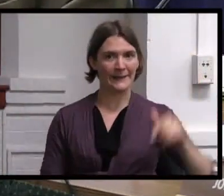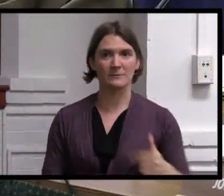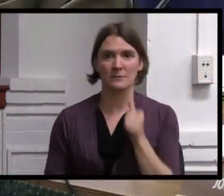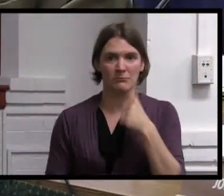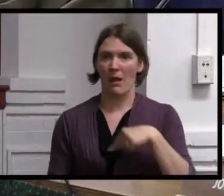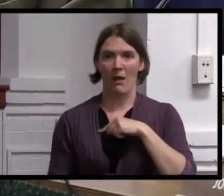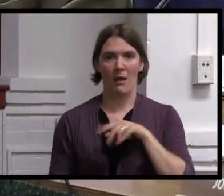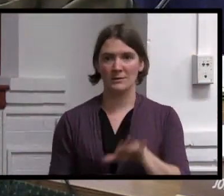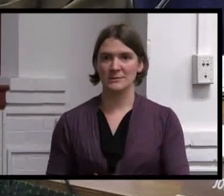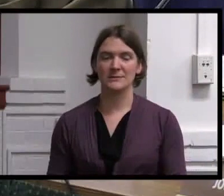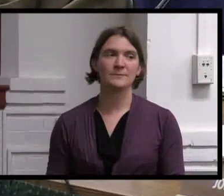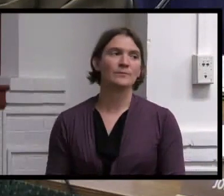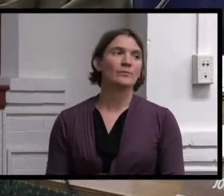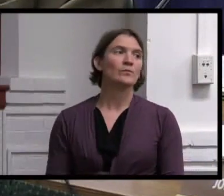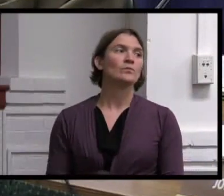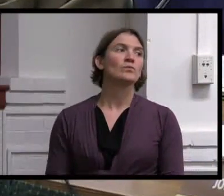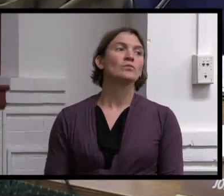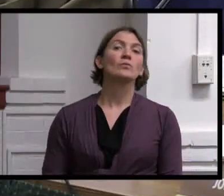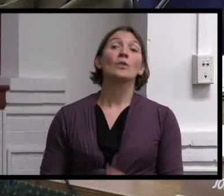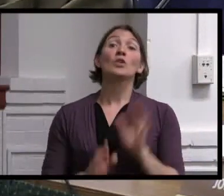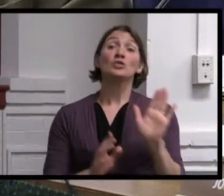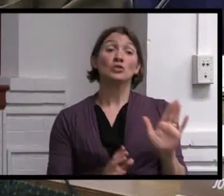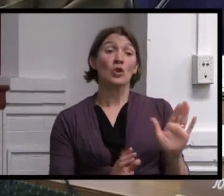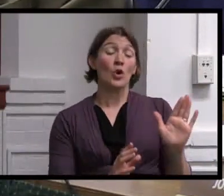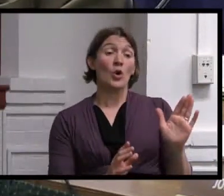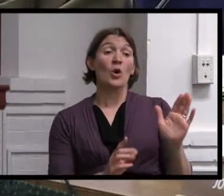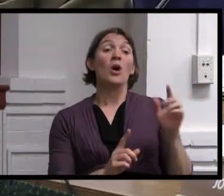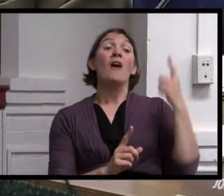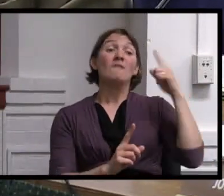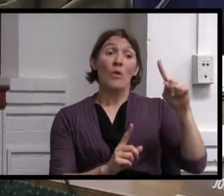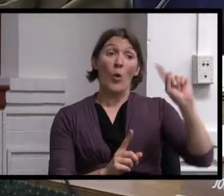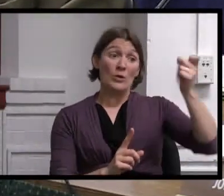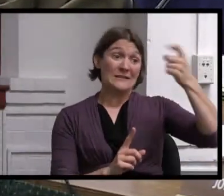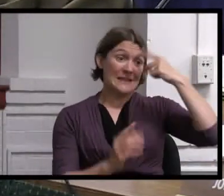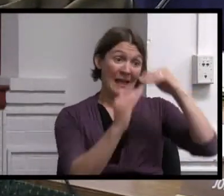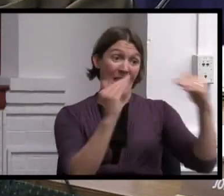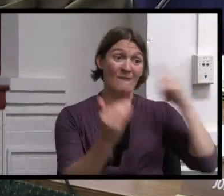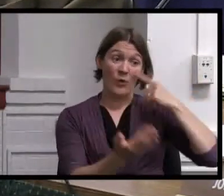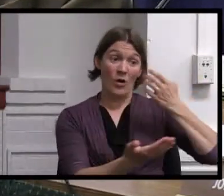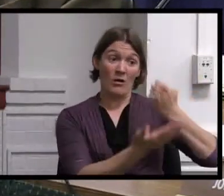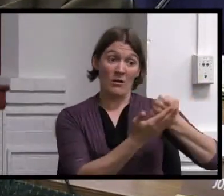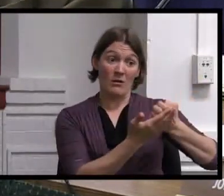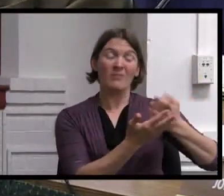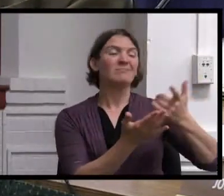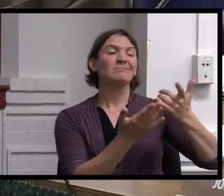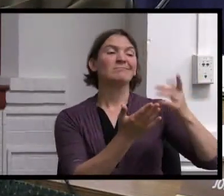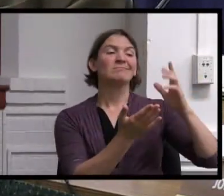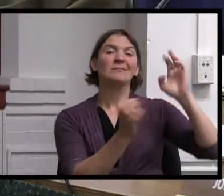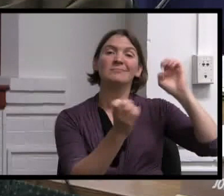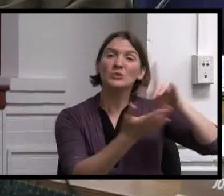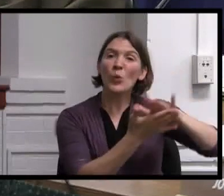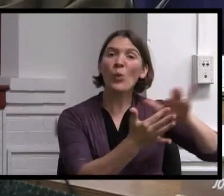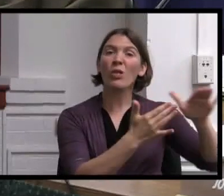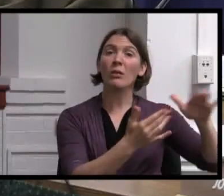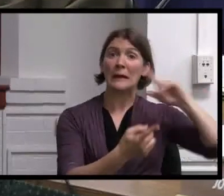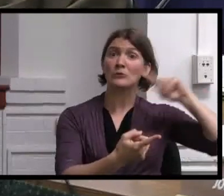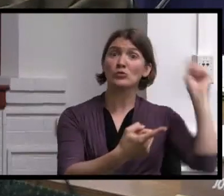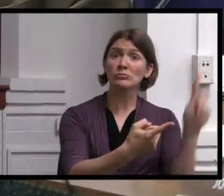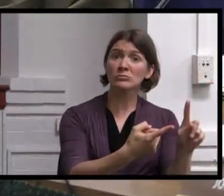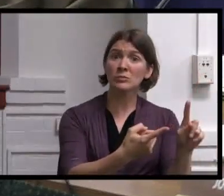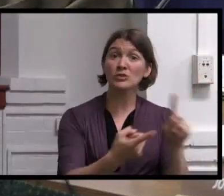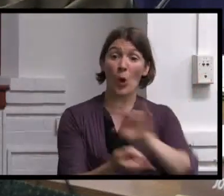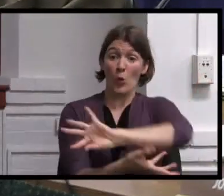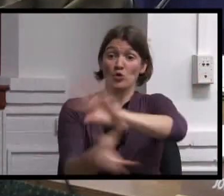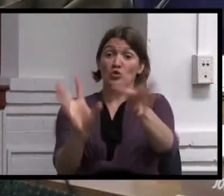that part of the calculation this year, there's actually a reduction in the tax rate, and so the two combined for